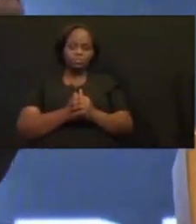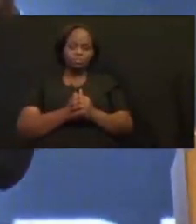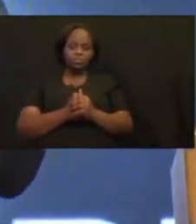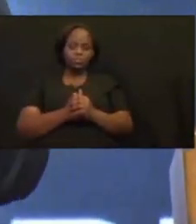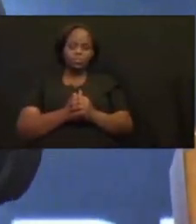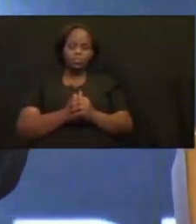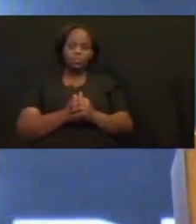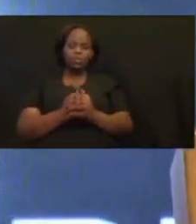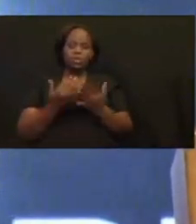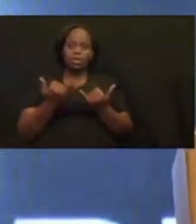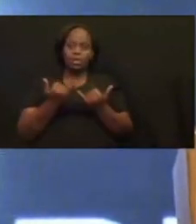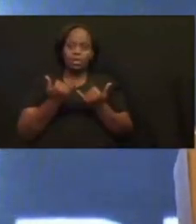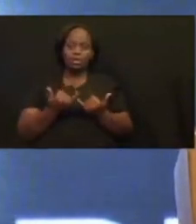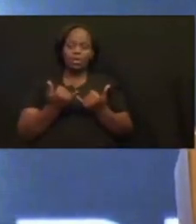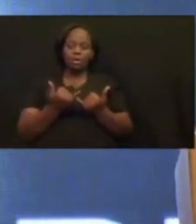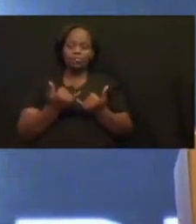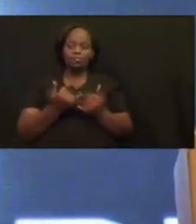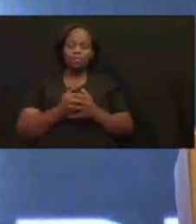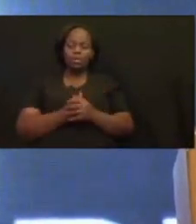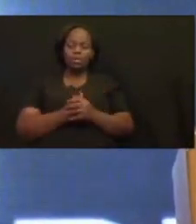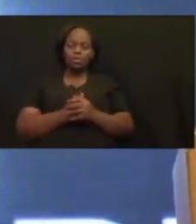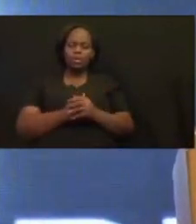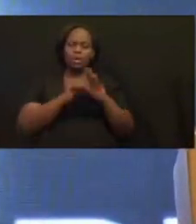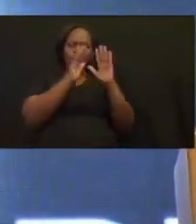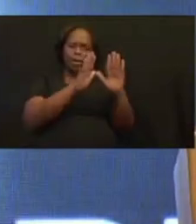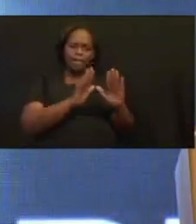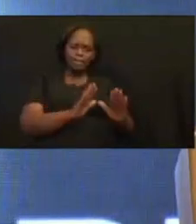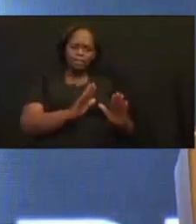it is important for us to know